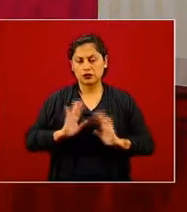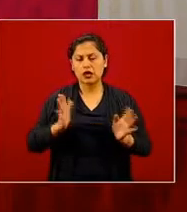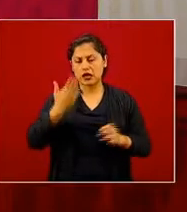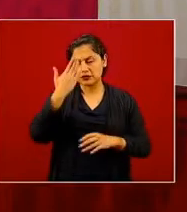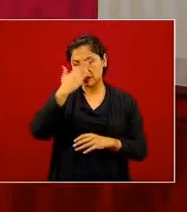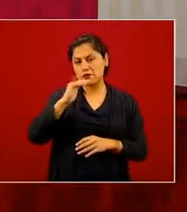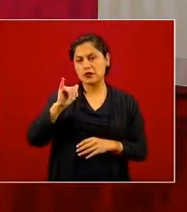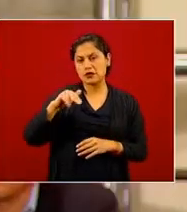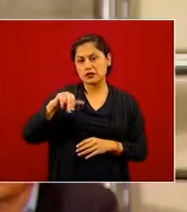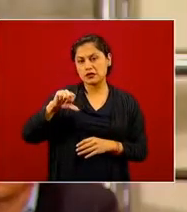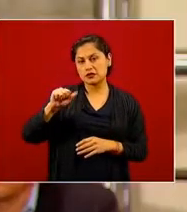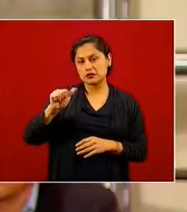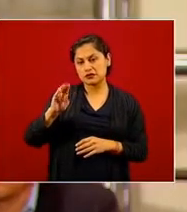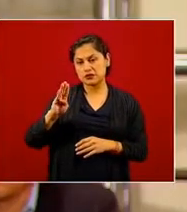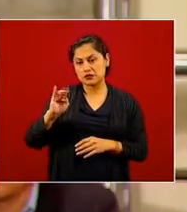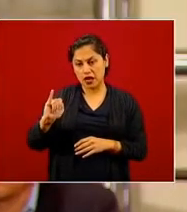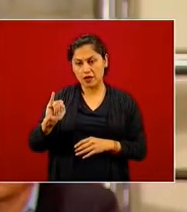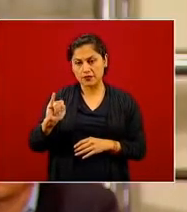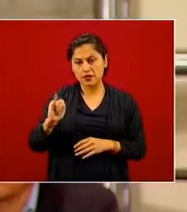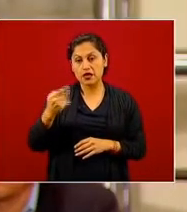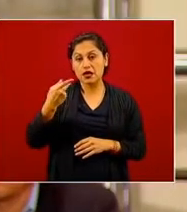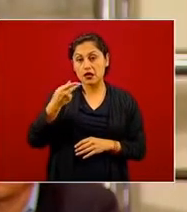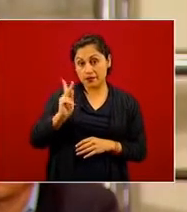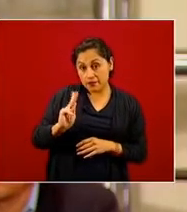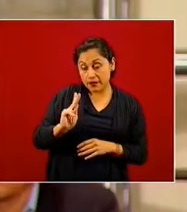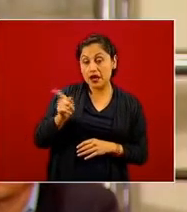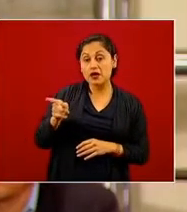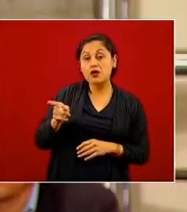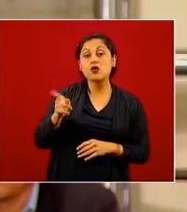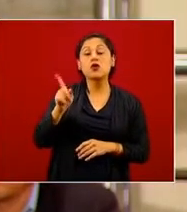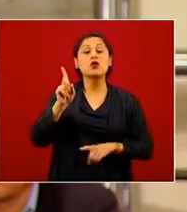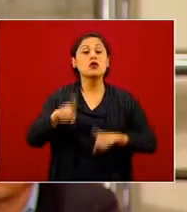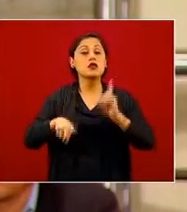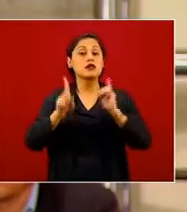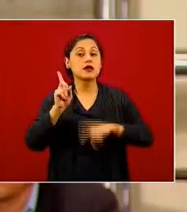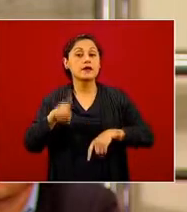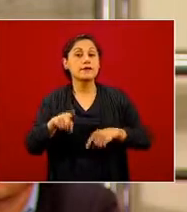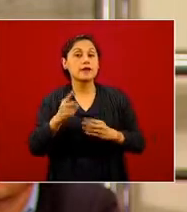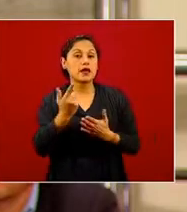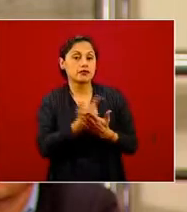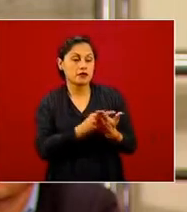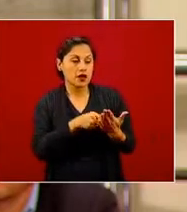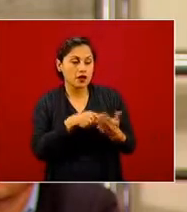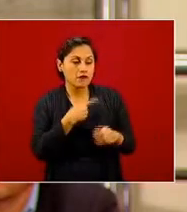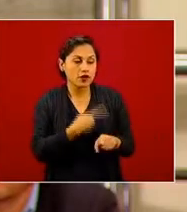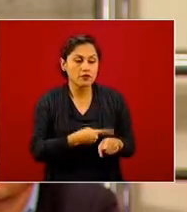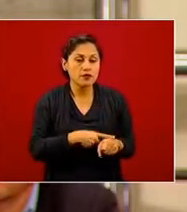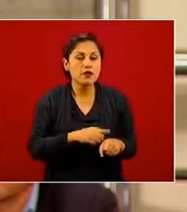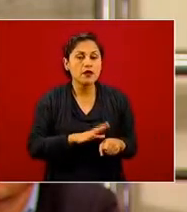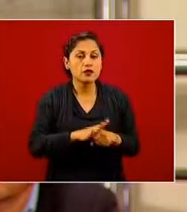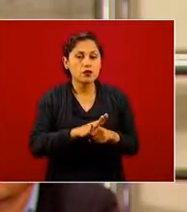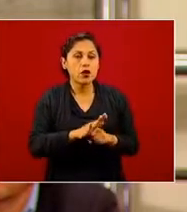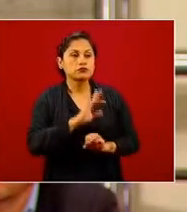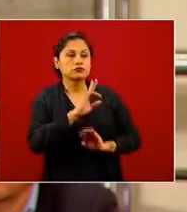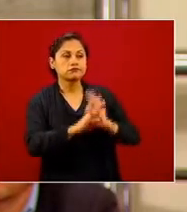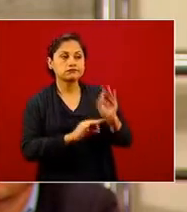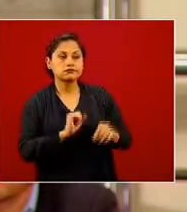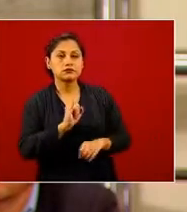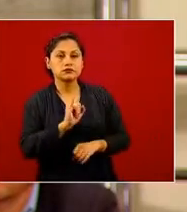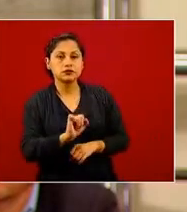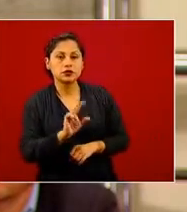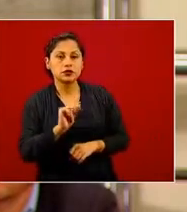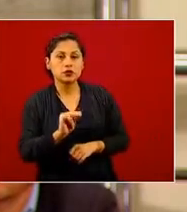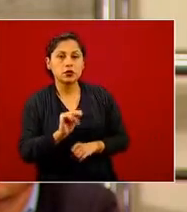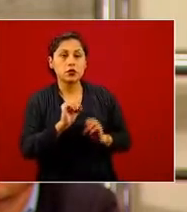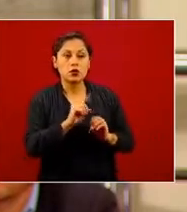Because some people don't have benefits under the Seguro Social. They might be